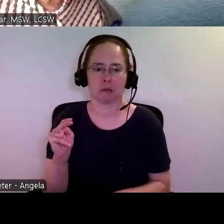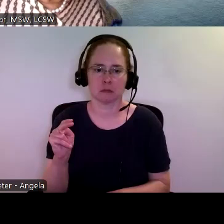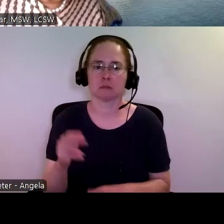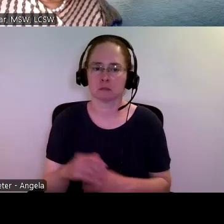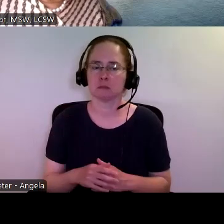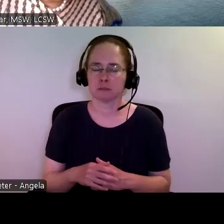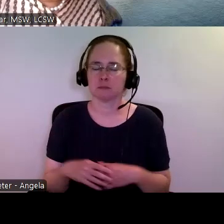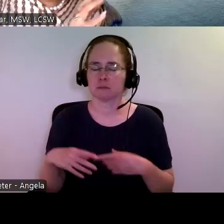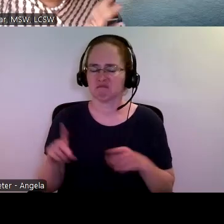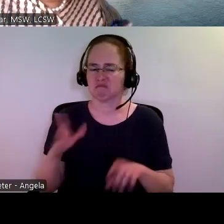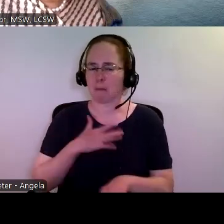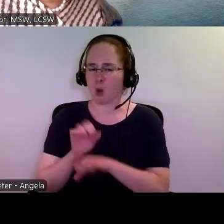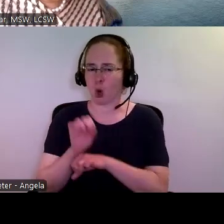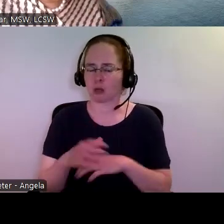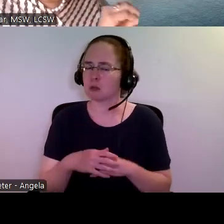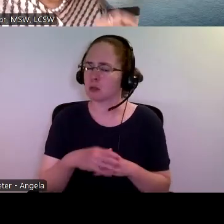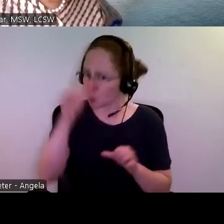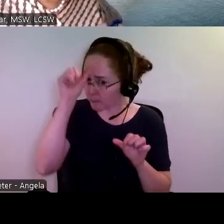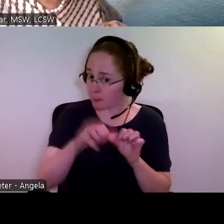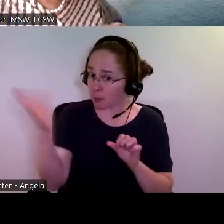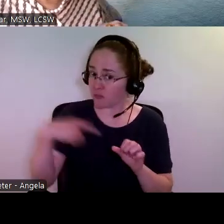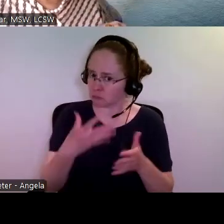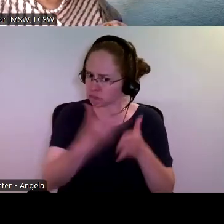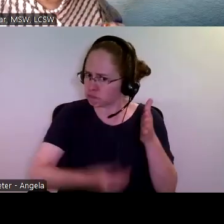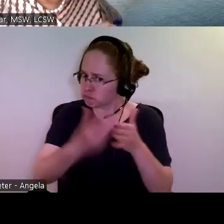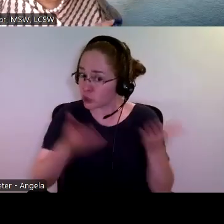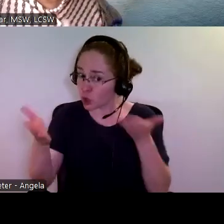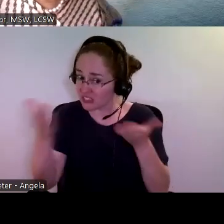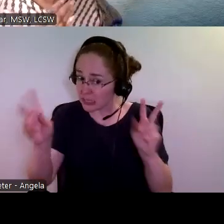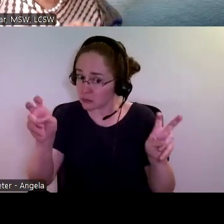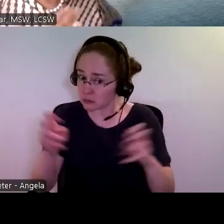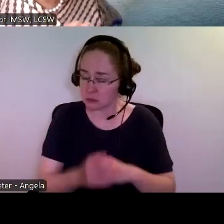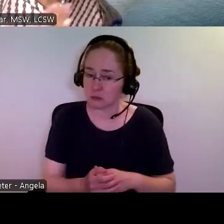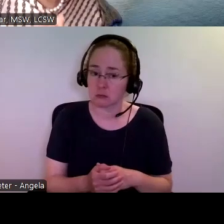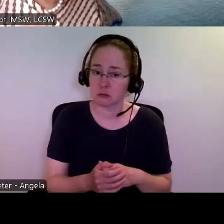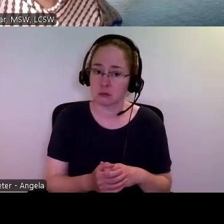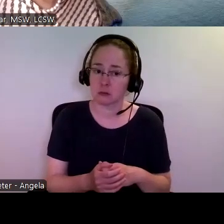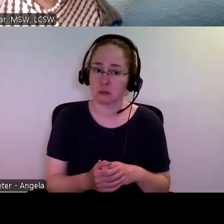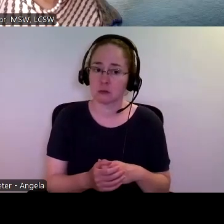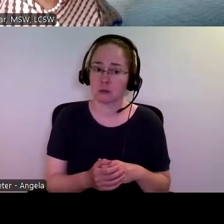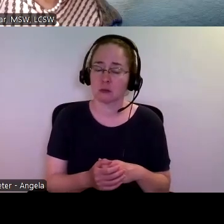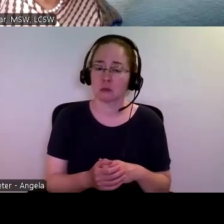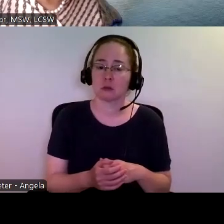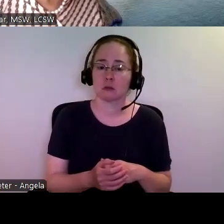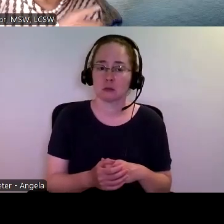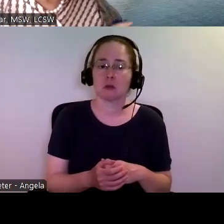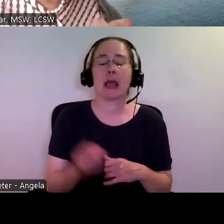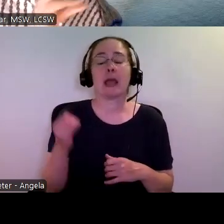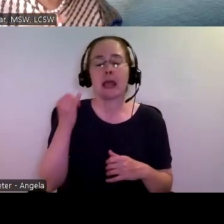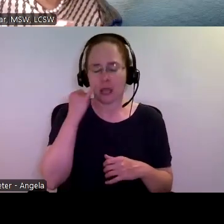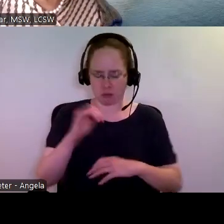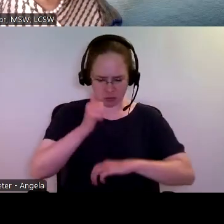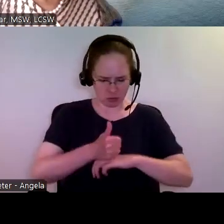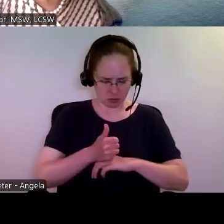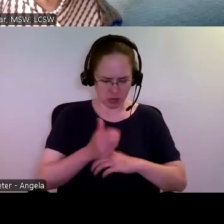do. Remember, I talked about gaps in services. Once you've established that these are the services we have, wow,